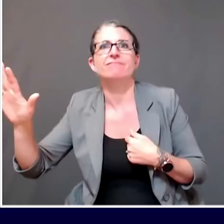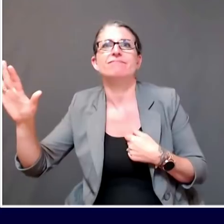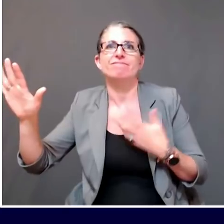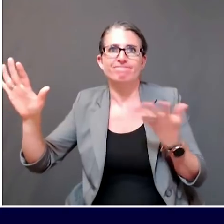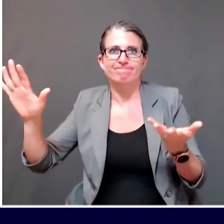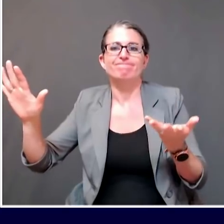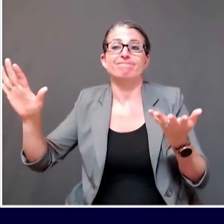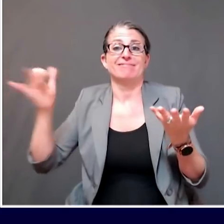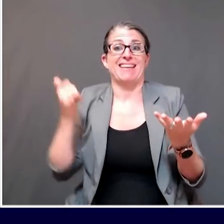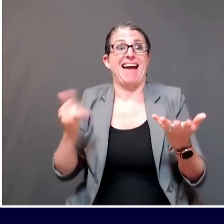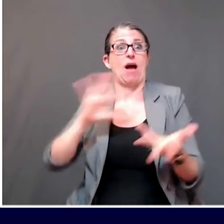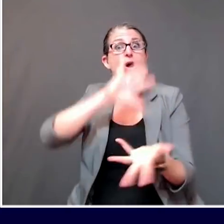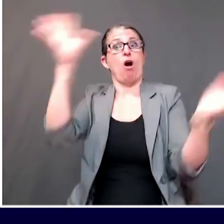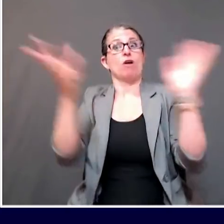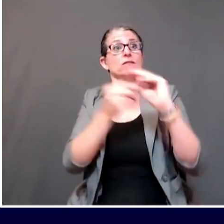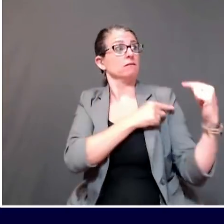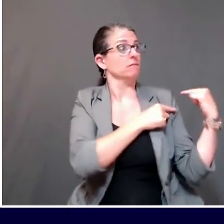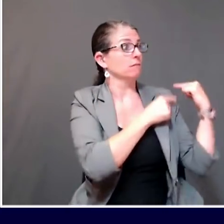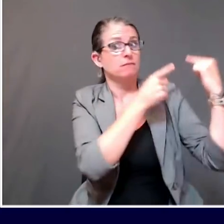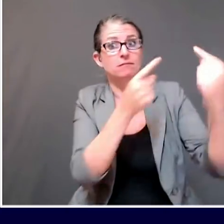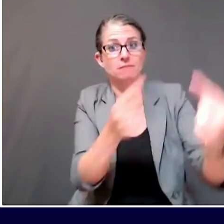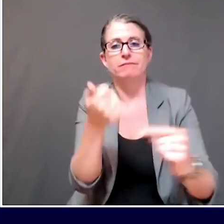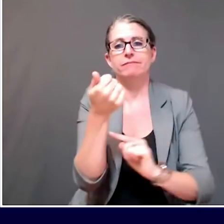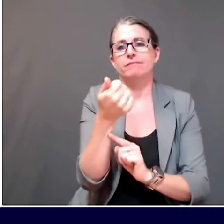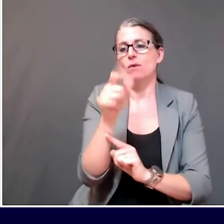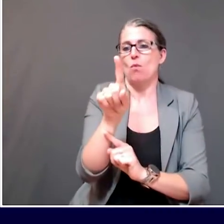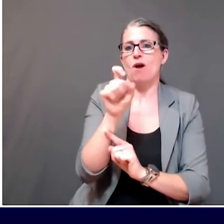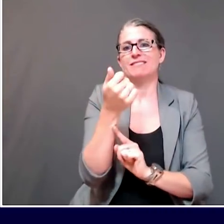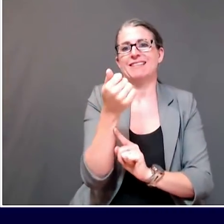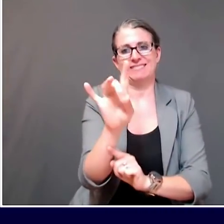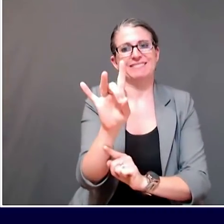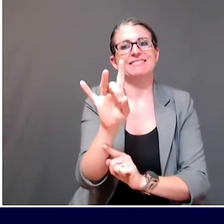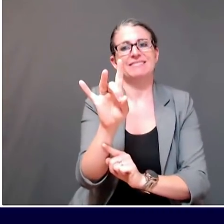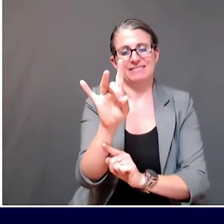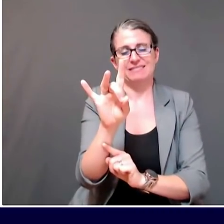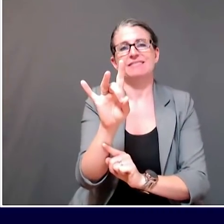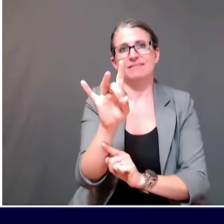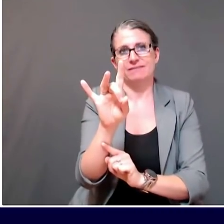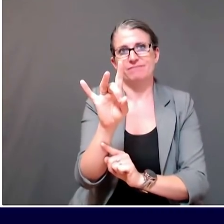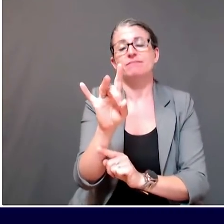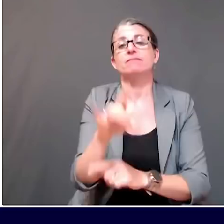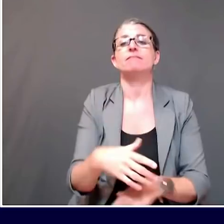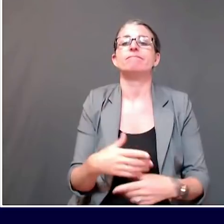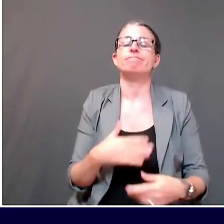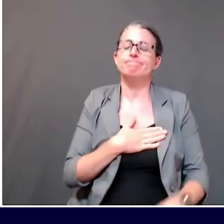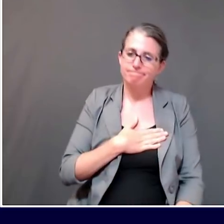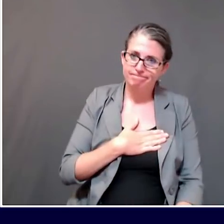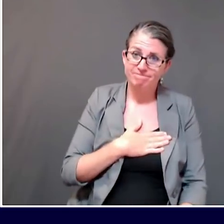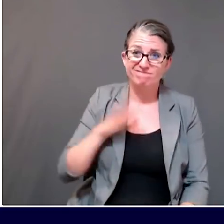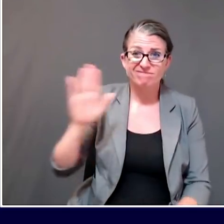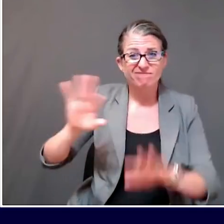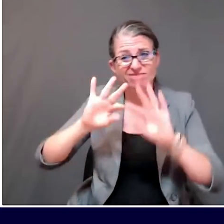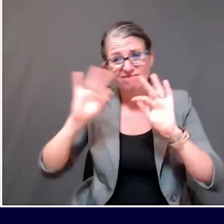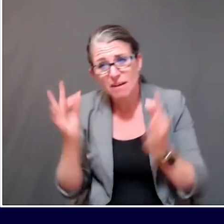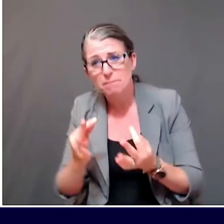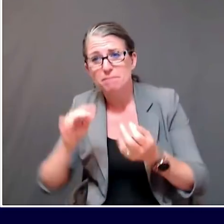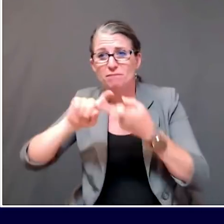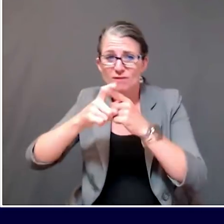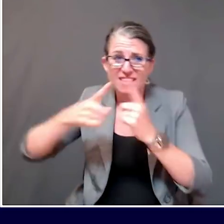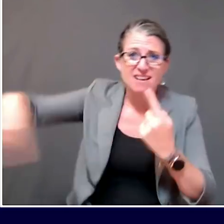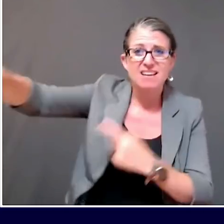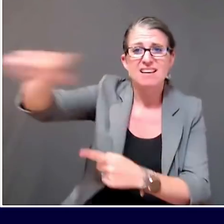the state. During this difficult time of grief, we, all of us at the state, offer this